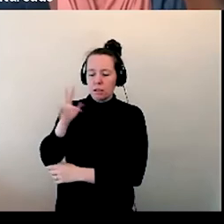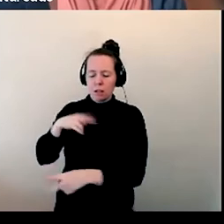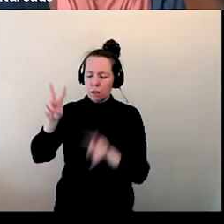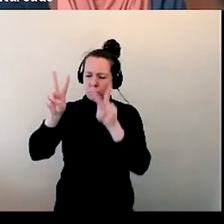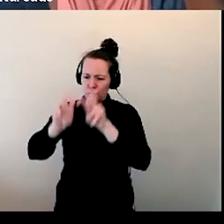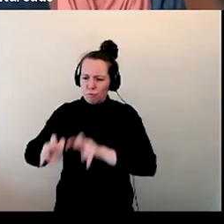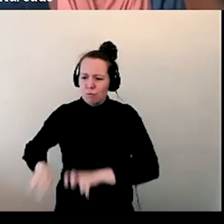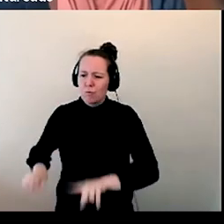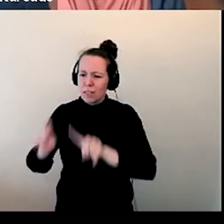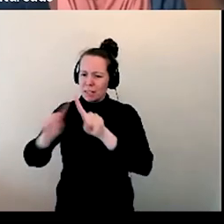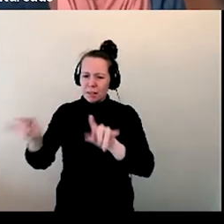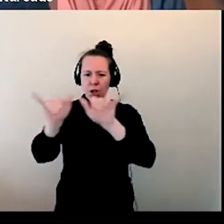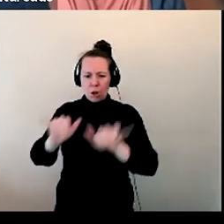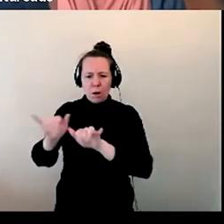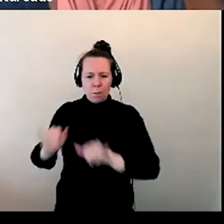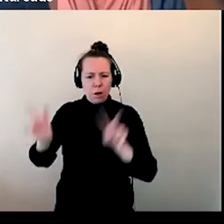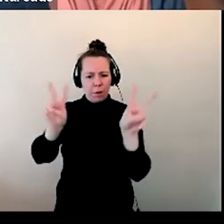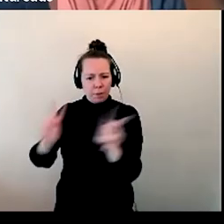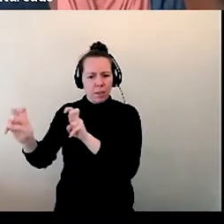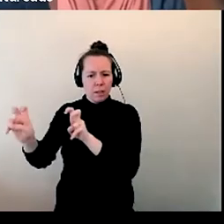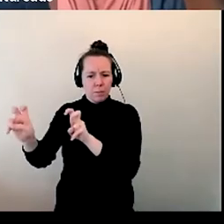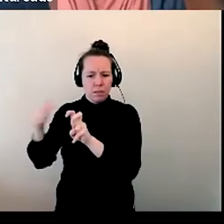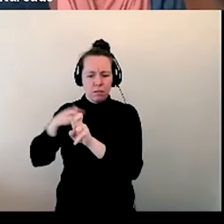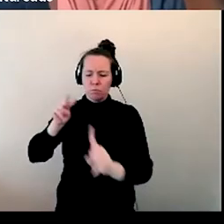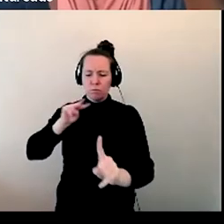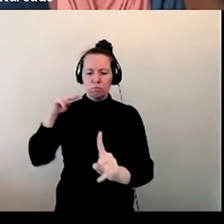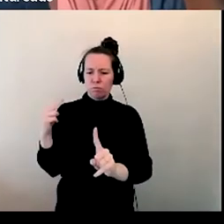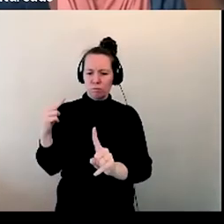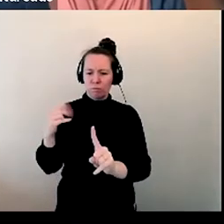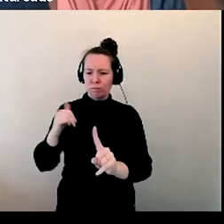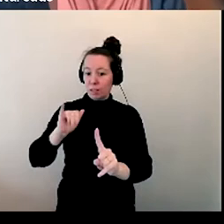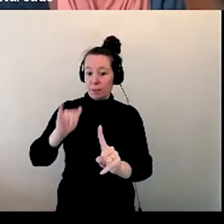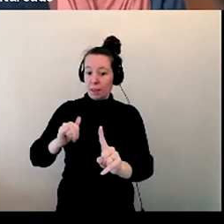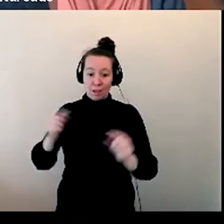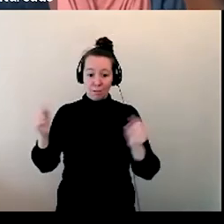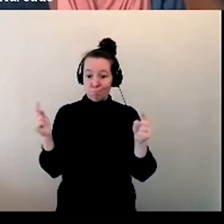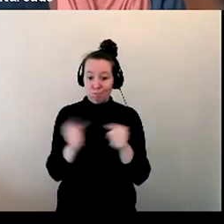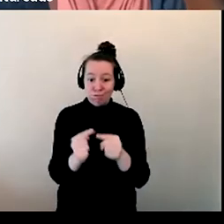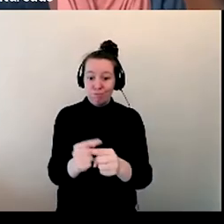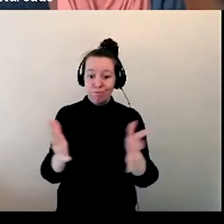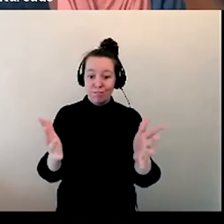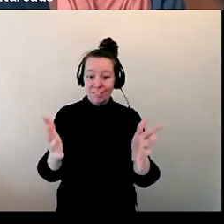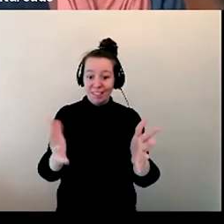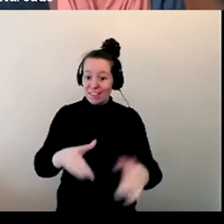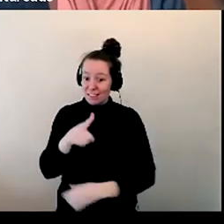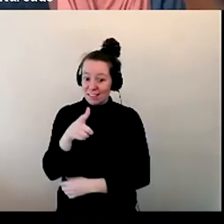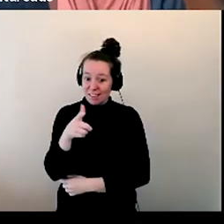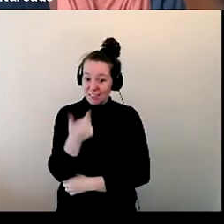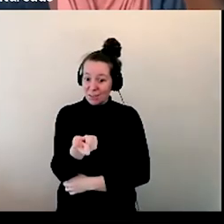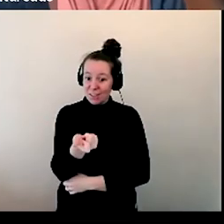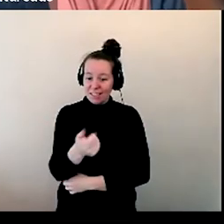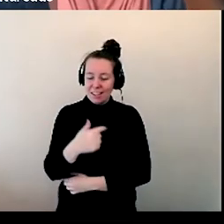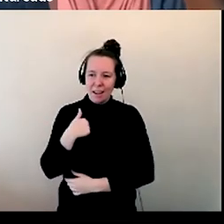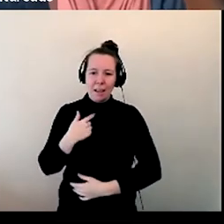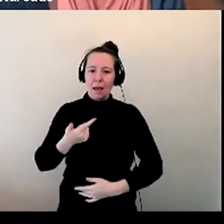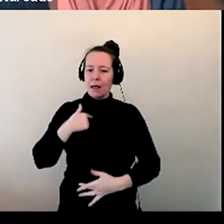fantasy. It was a bit of a controversial opinion. I wasn't sure how it would do. I wasn't sure, you know, if it would ruffle feathers, but I